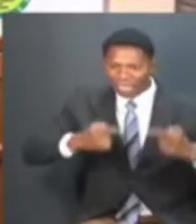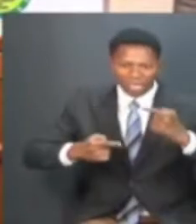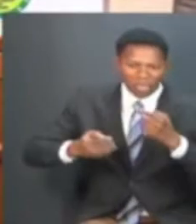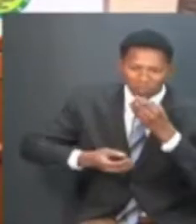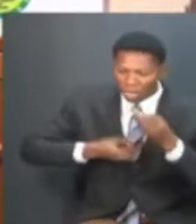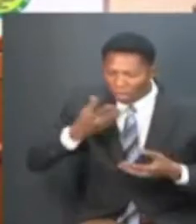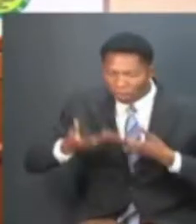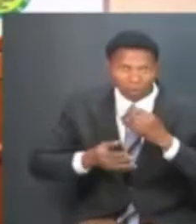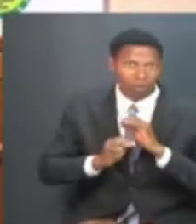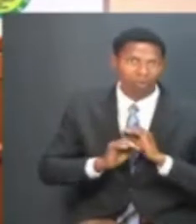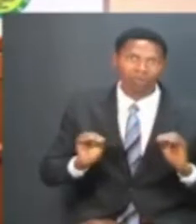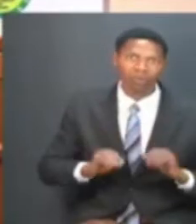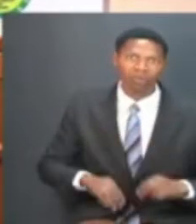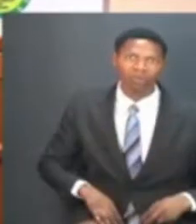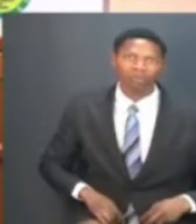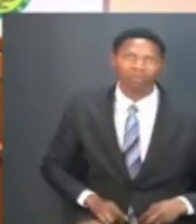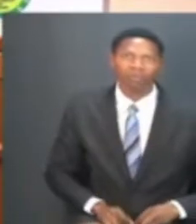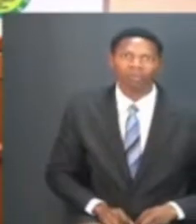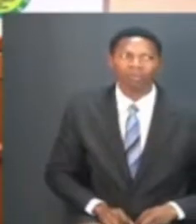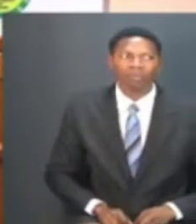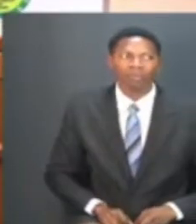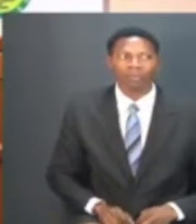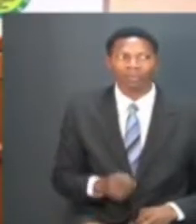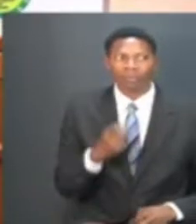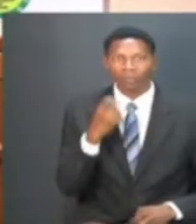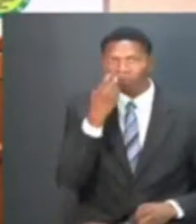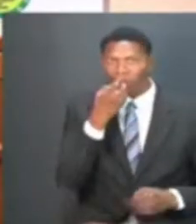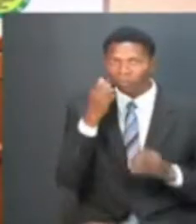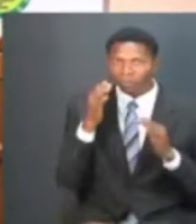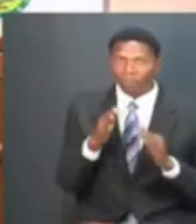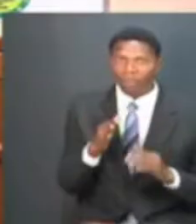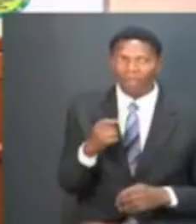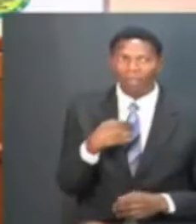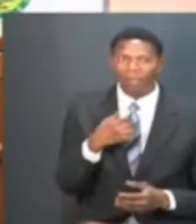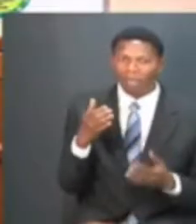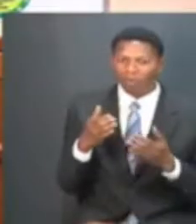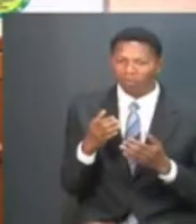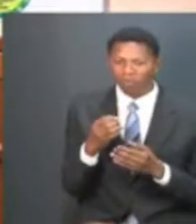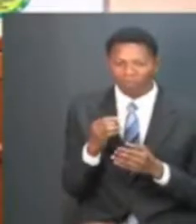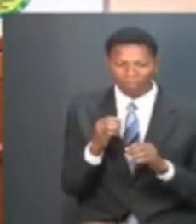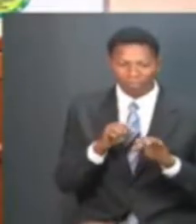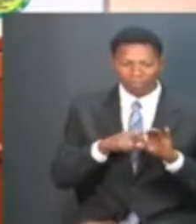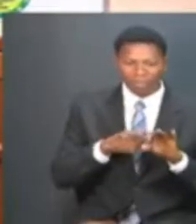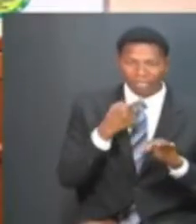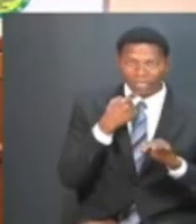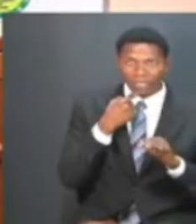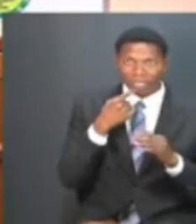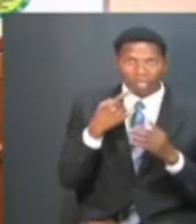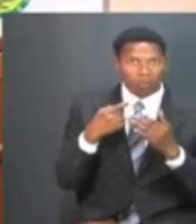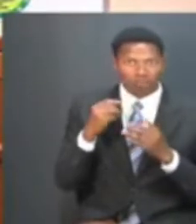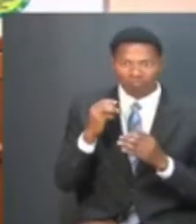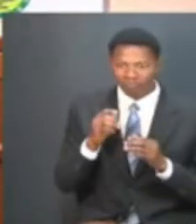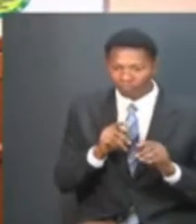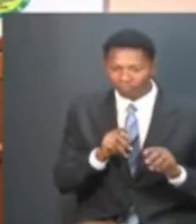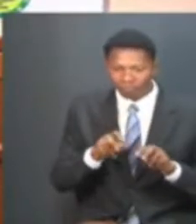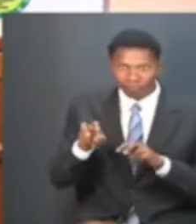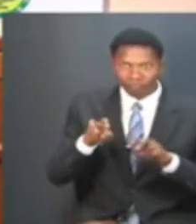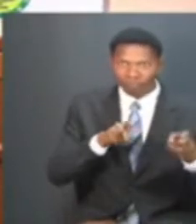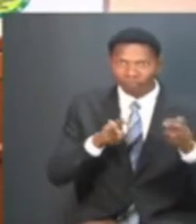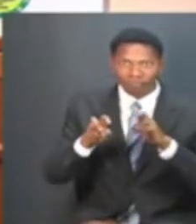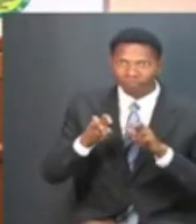Mr. Speaker, I want to start by saying that the Ministry of Transport and the Voter Lake